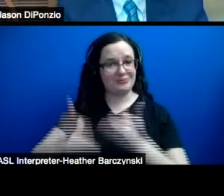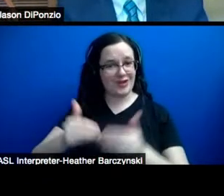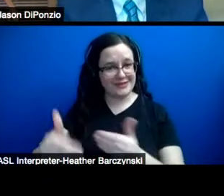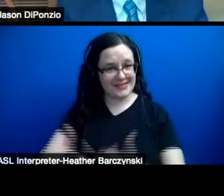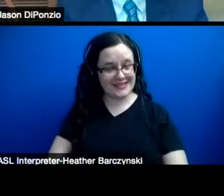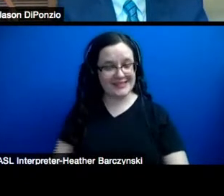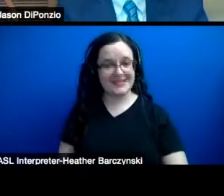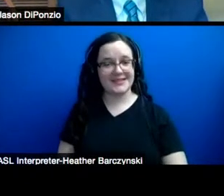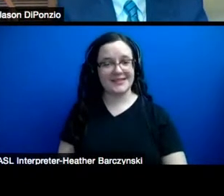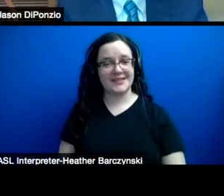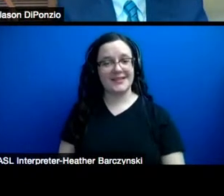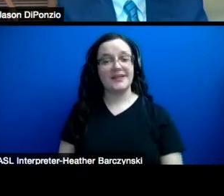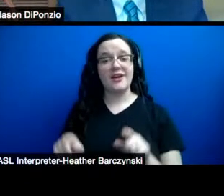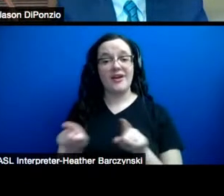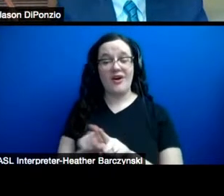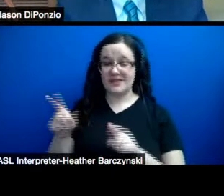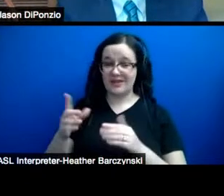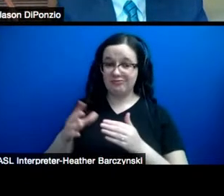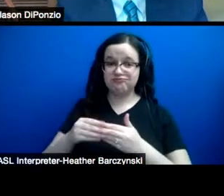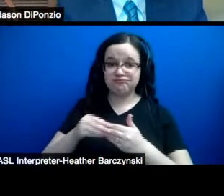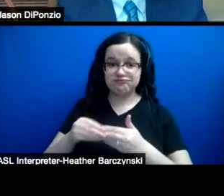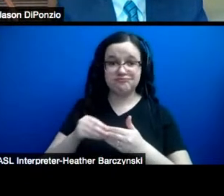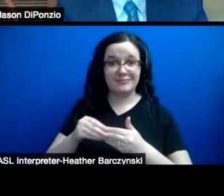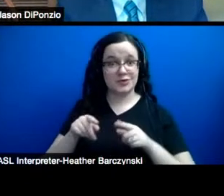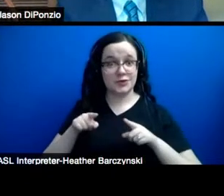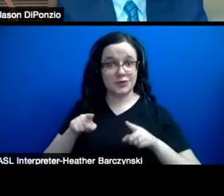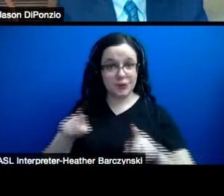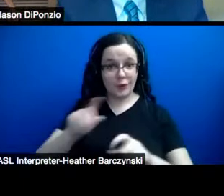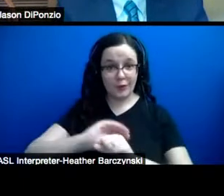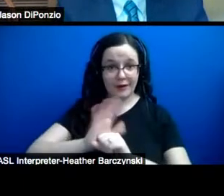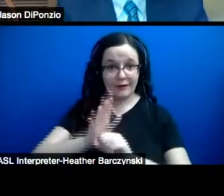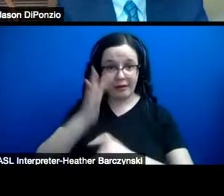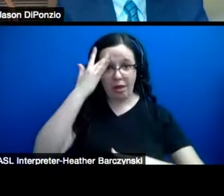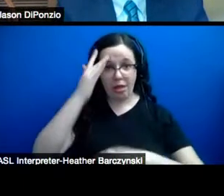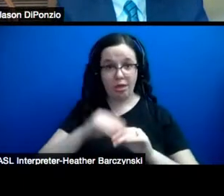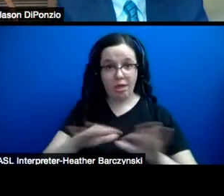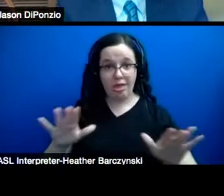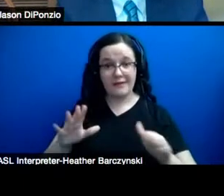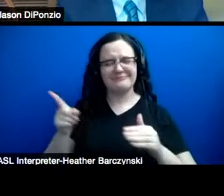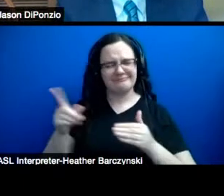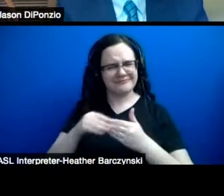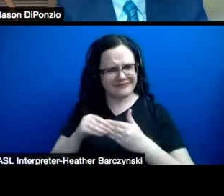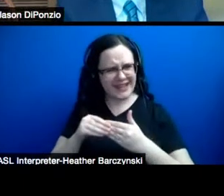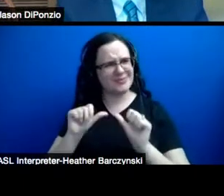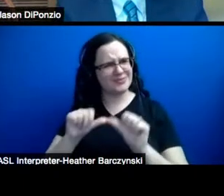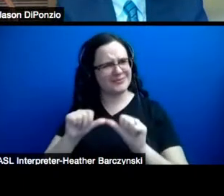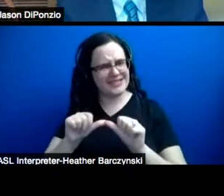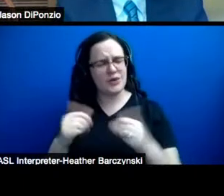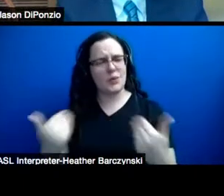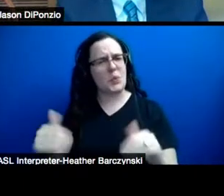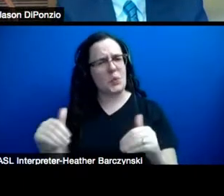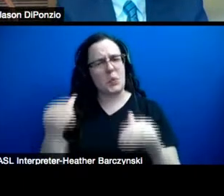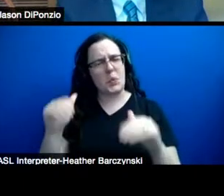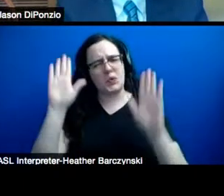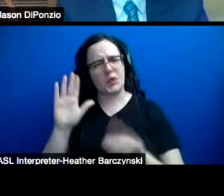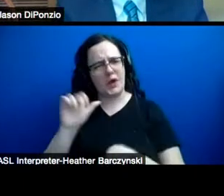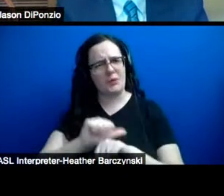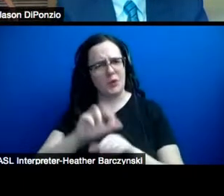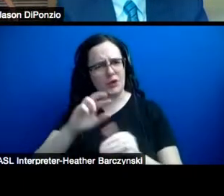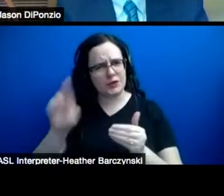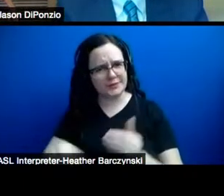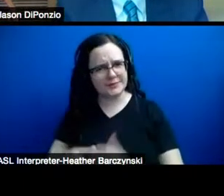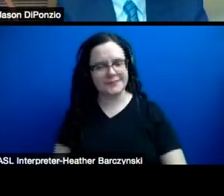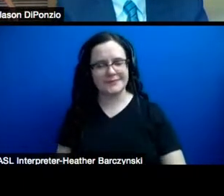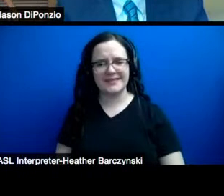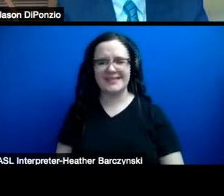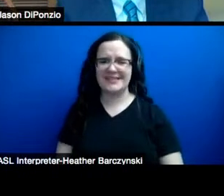also having the flexibility during a pandemic to turn out such excellent work product. Just